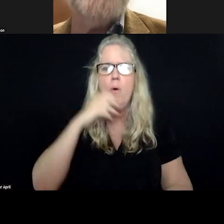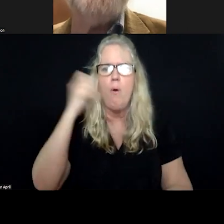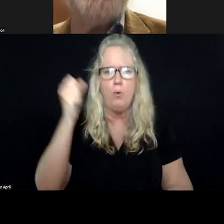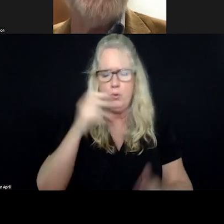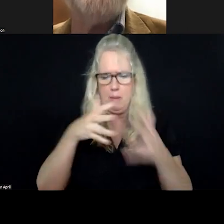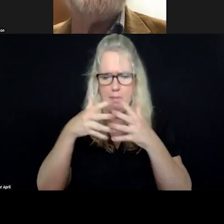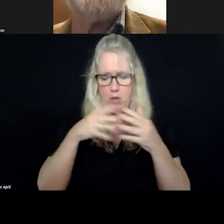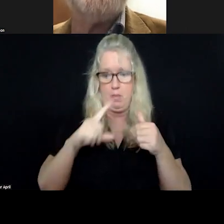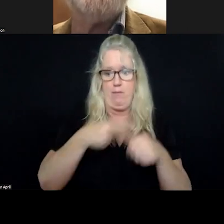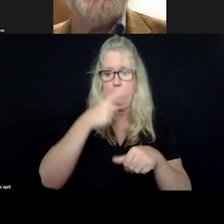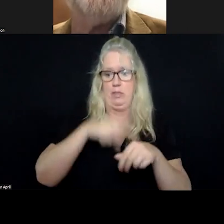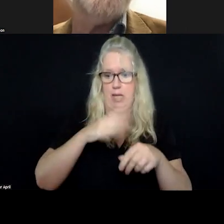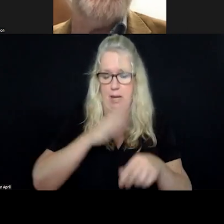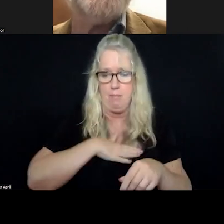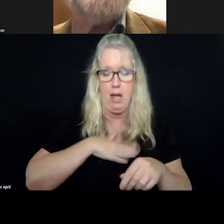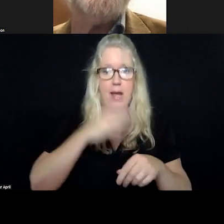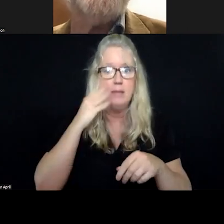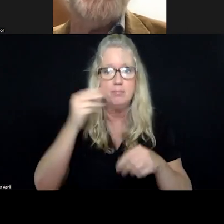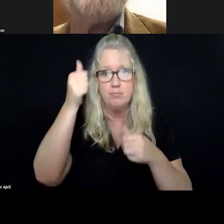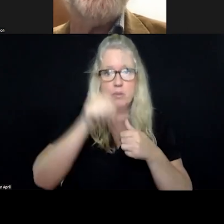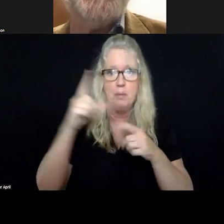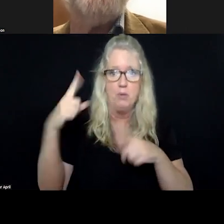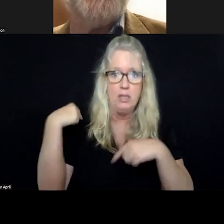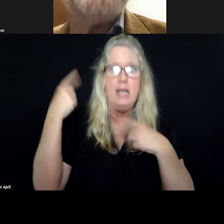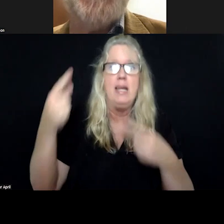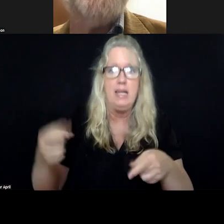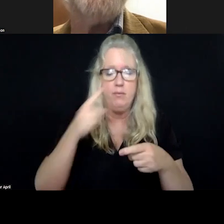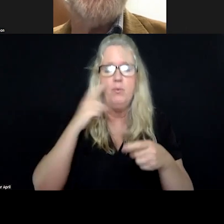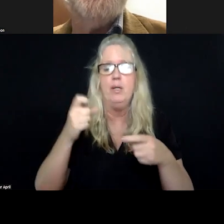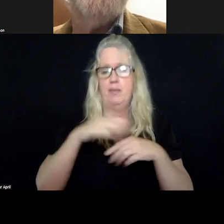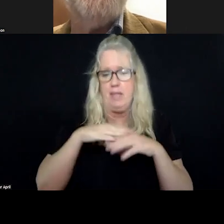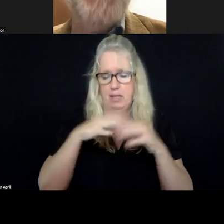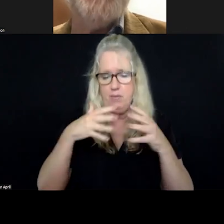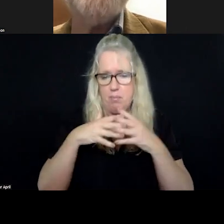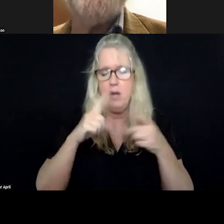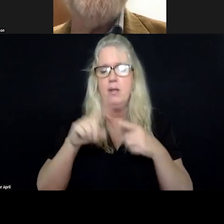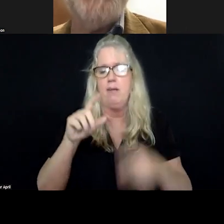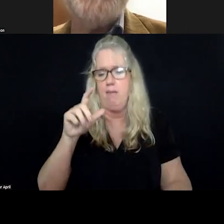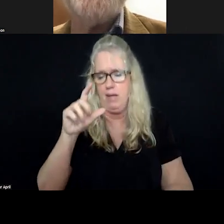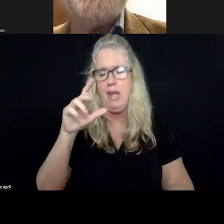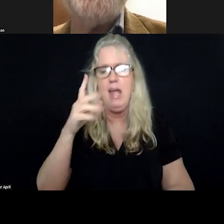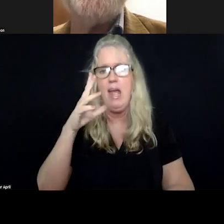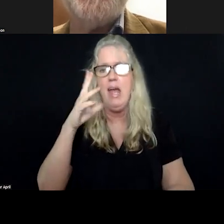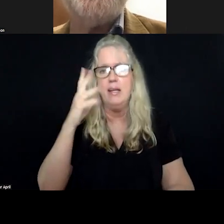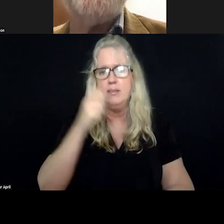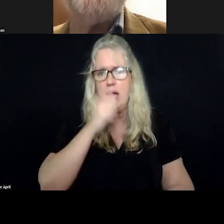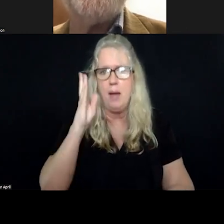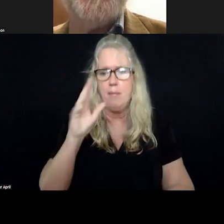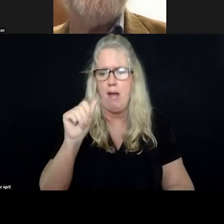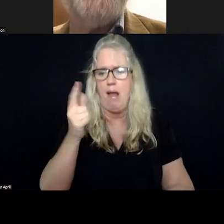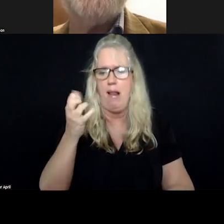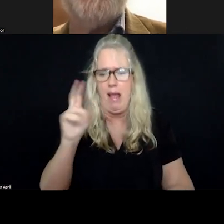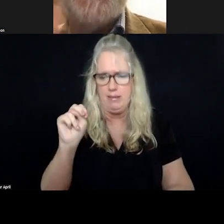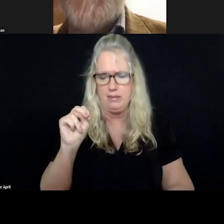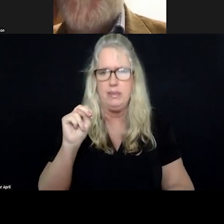first time in my memories, suicide among American Indian Alaska Natives went down. But we might want to consider inviting CDC to